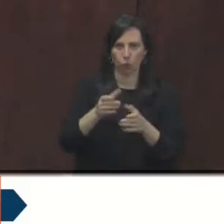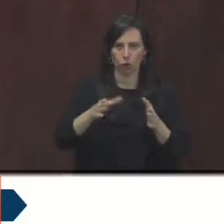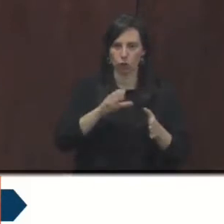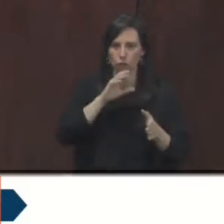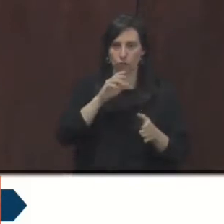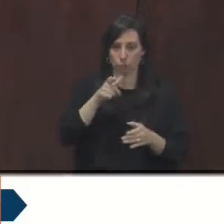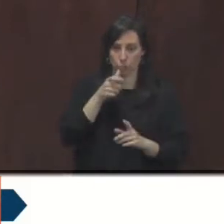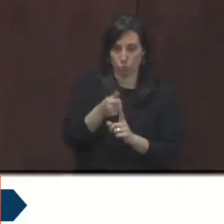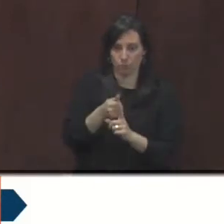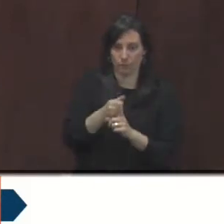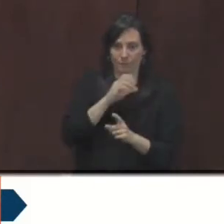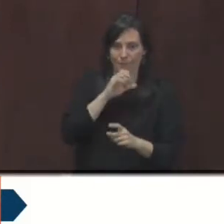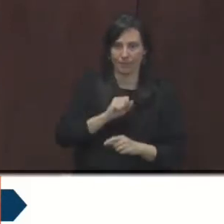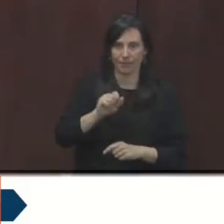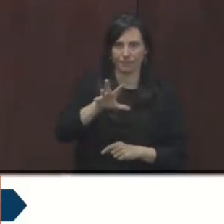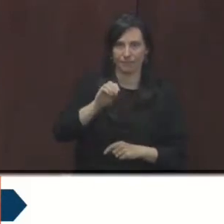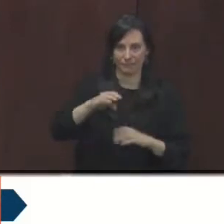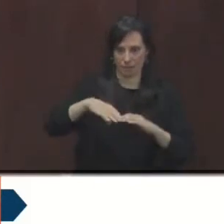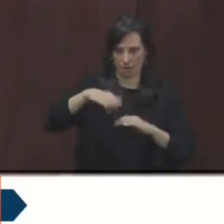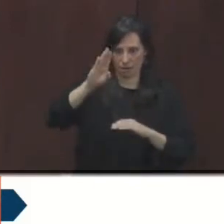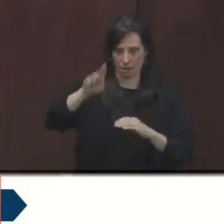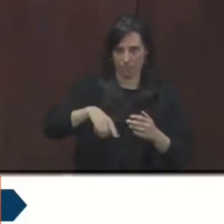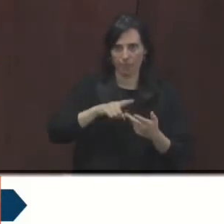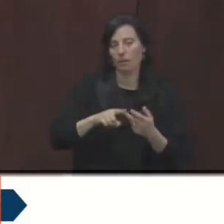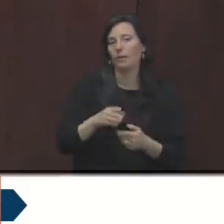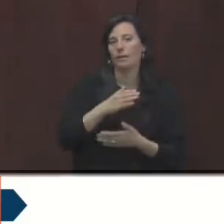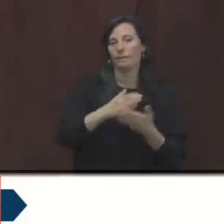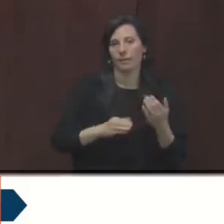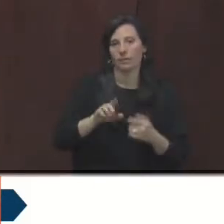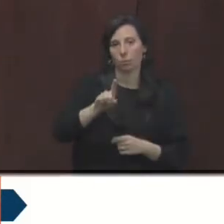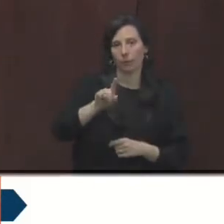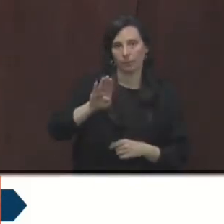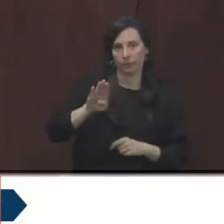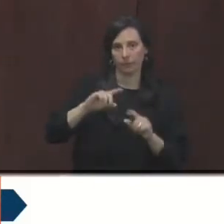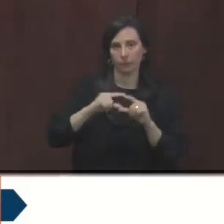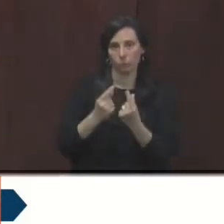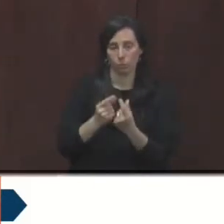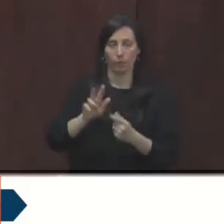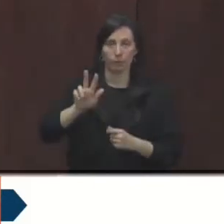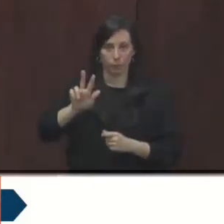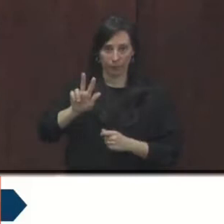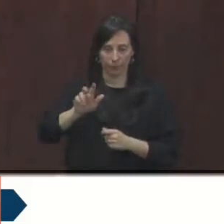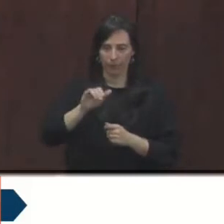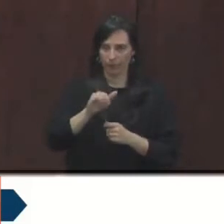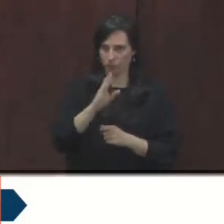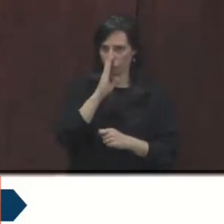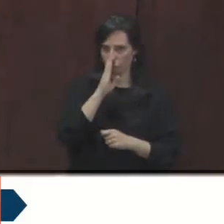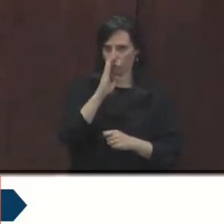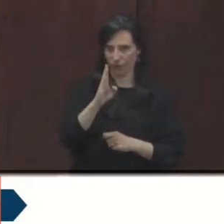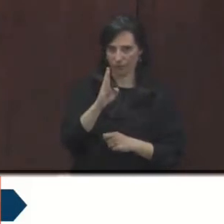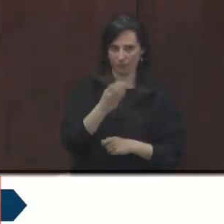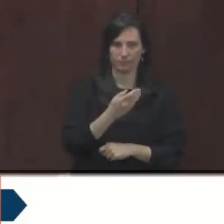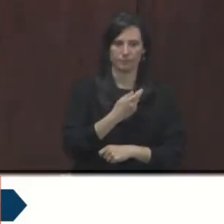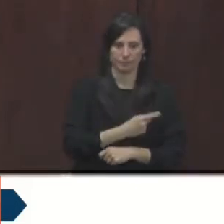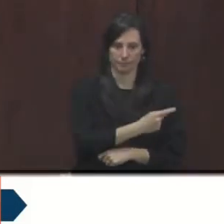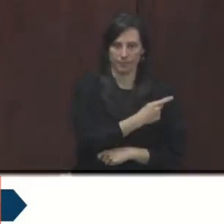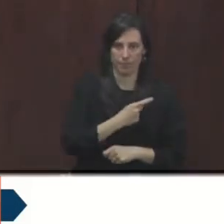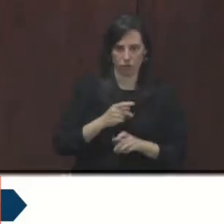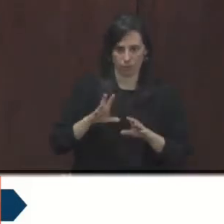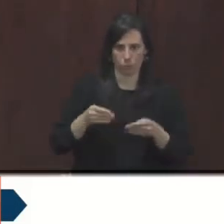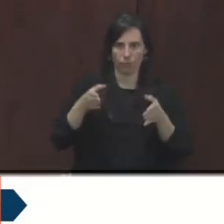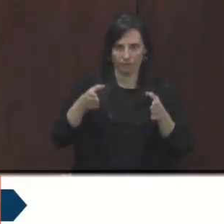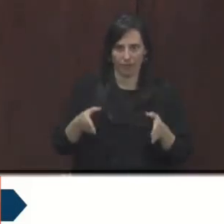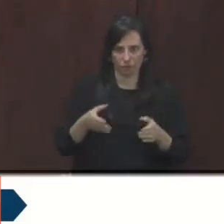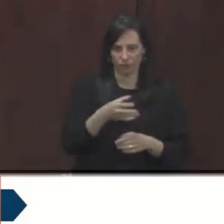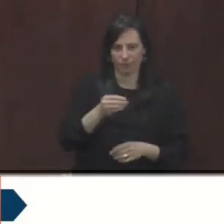over. And Phase 1B Group 3 will be direct patient providers and